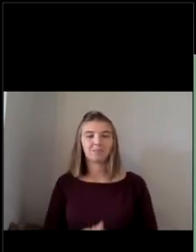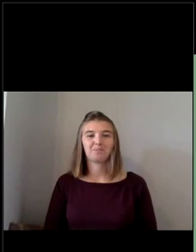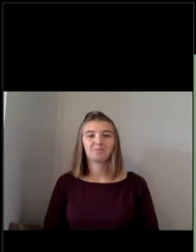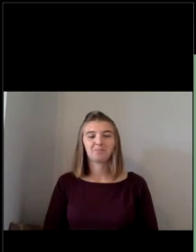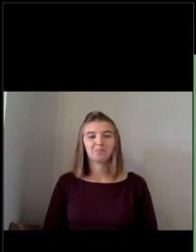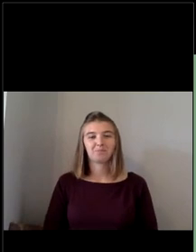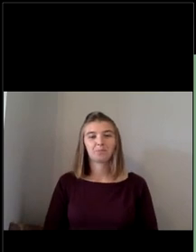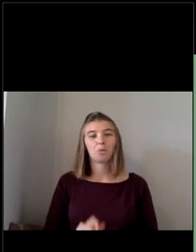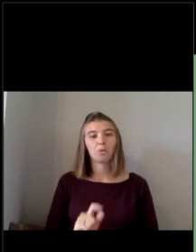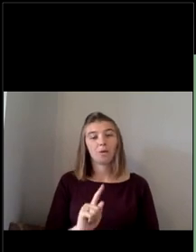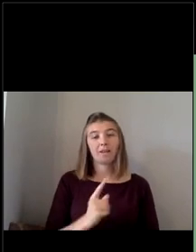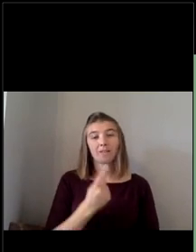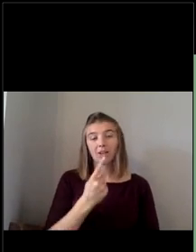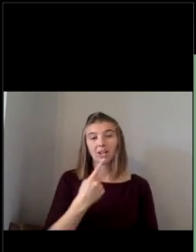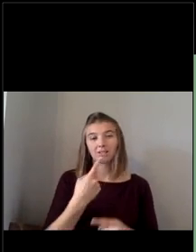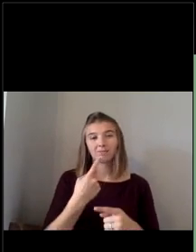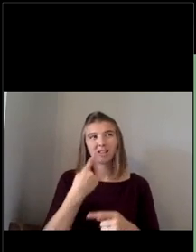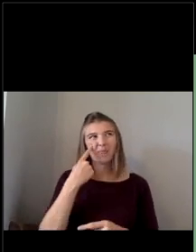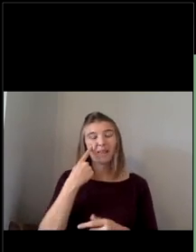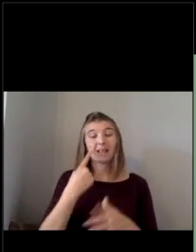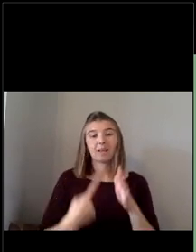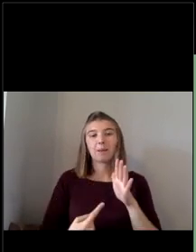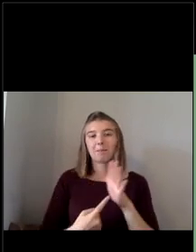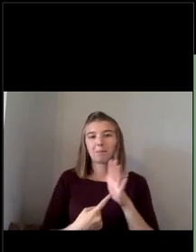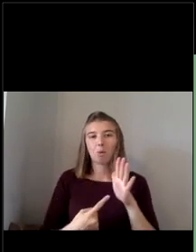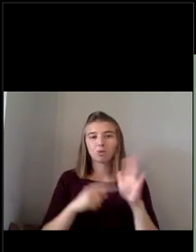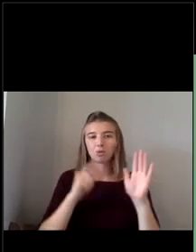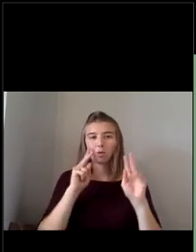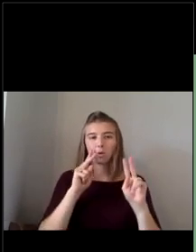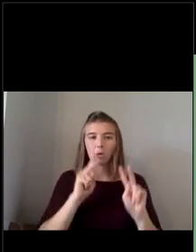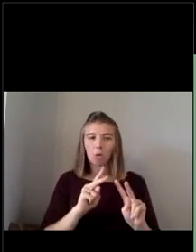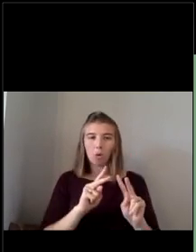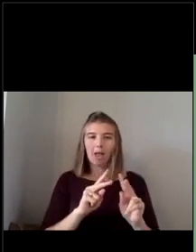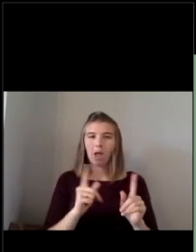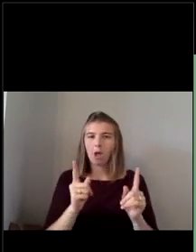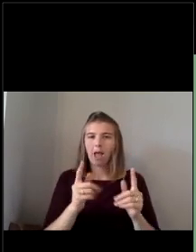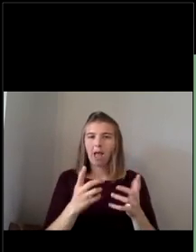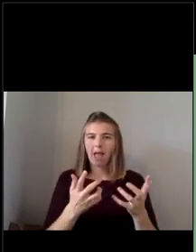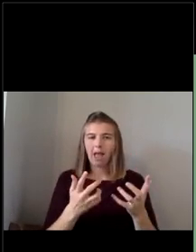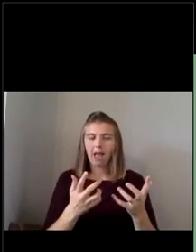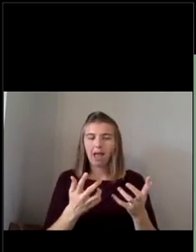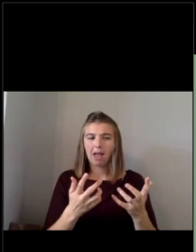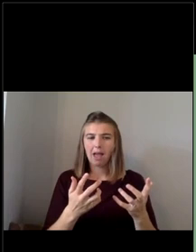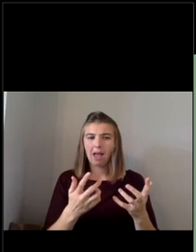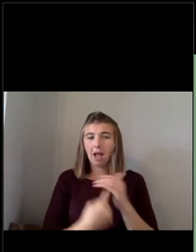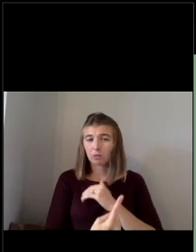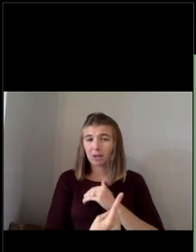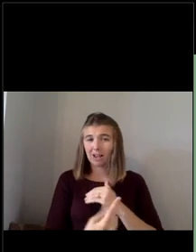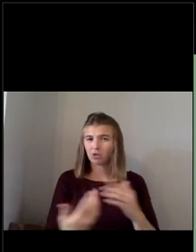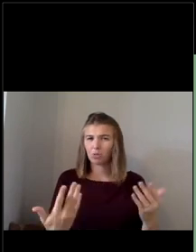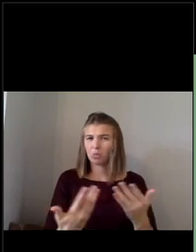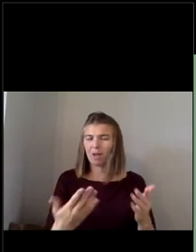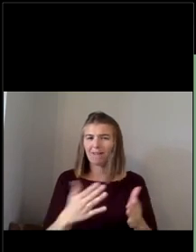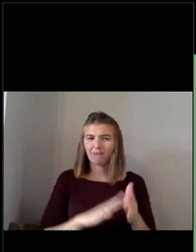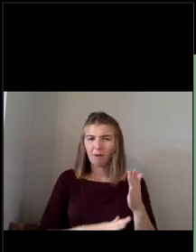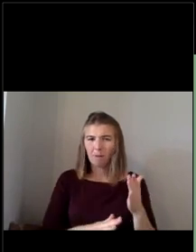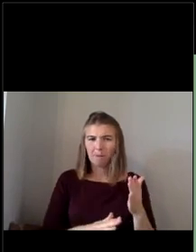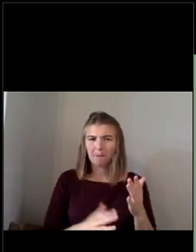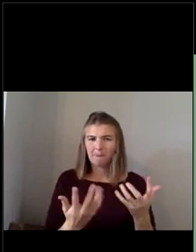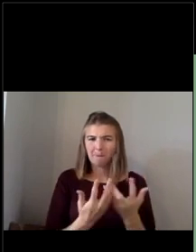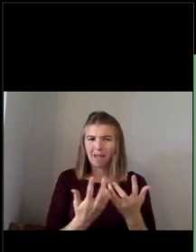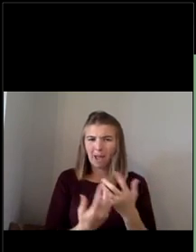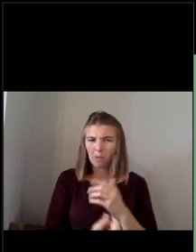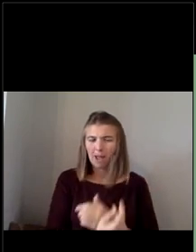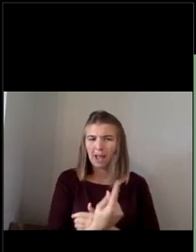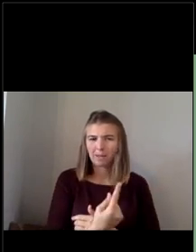causes of isolation, I think it's important that we understand that though there is a marked increase in students